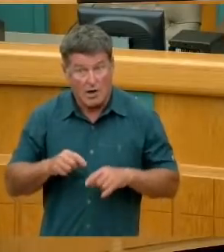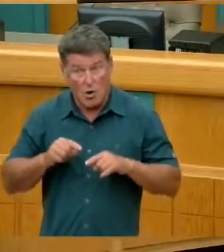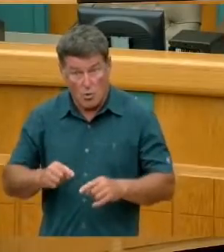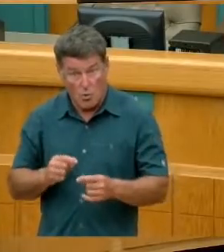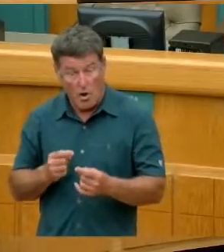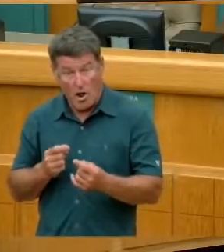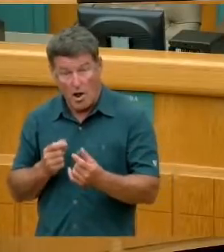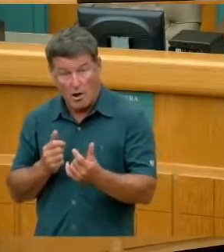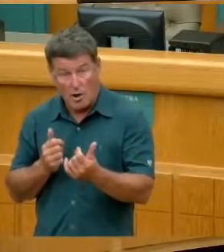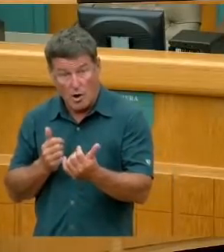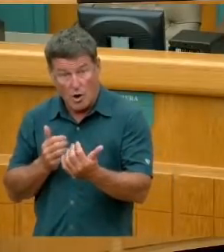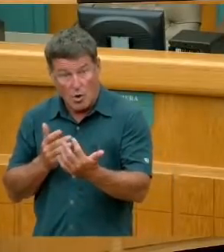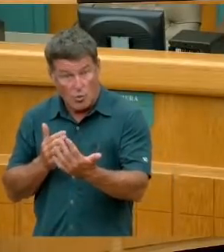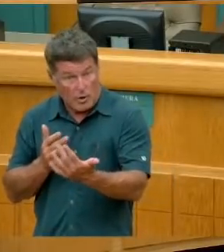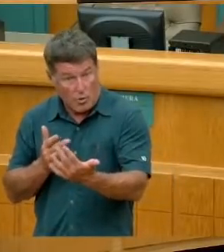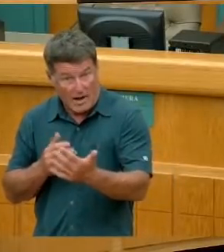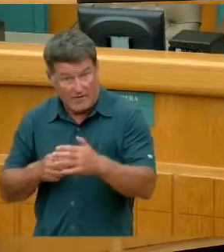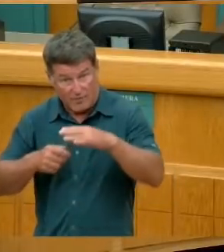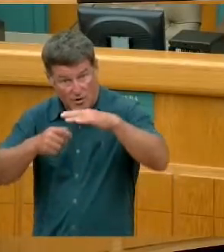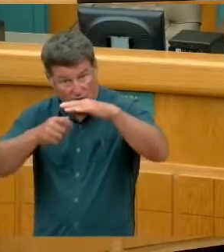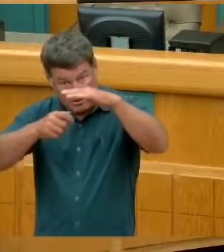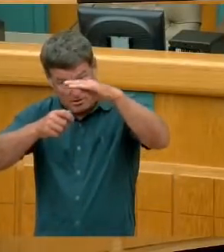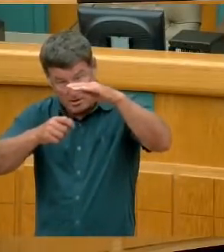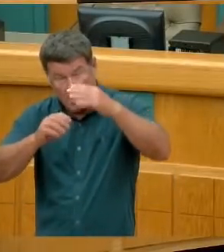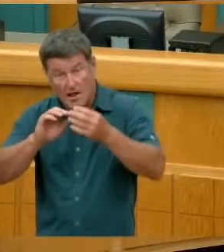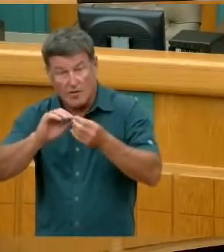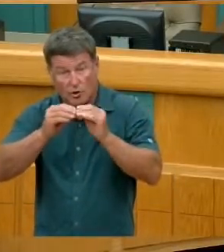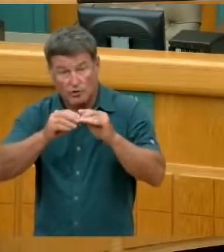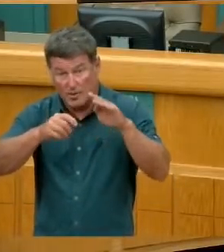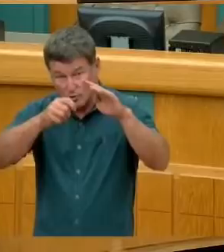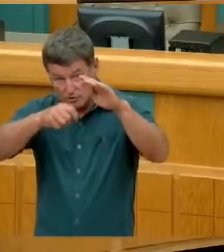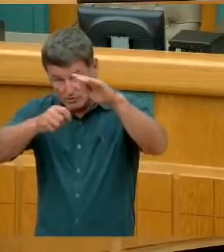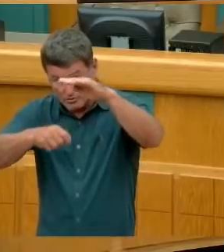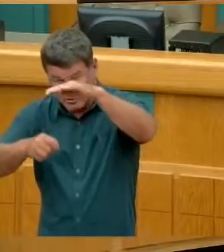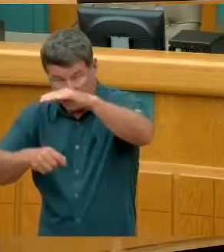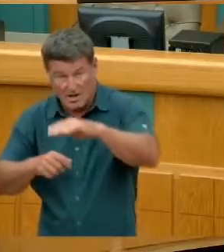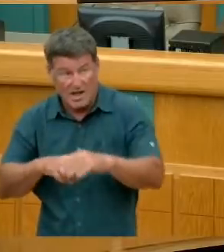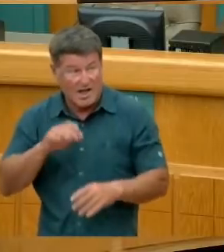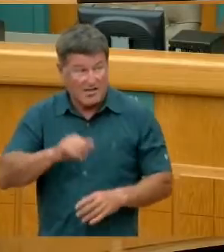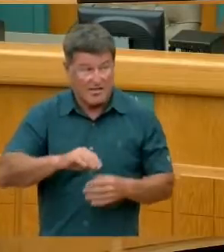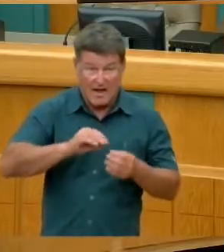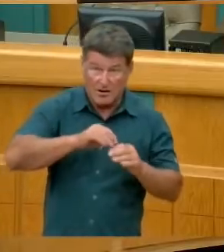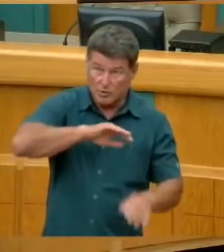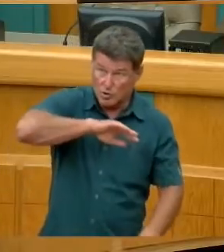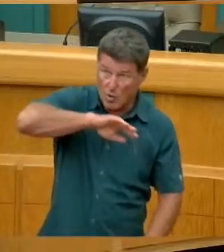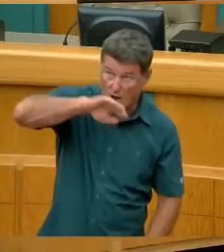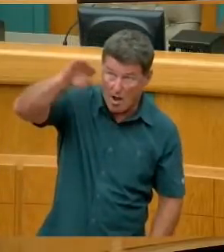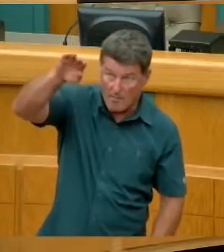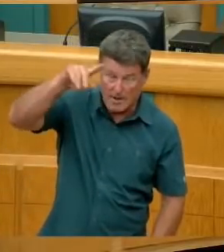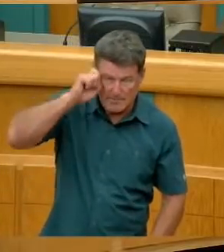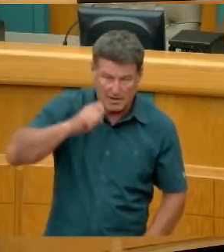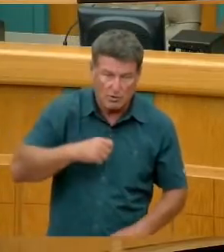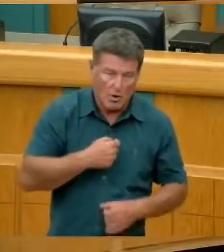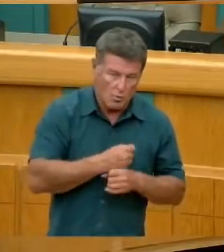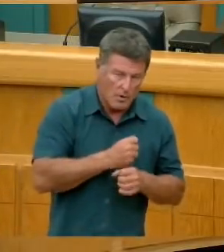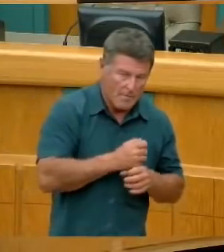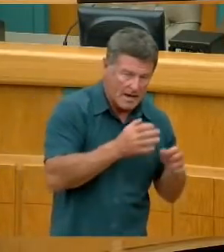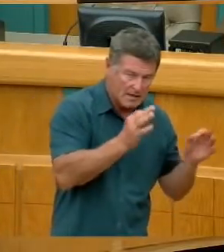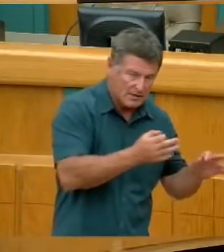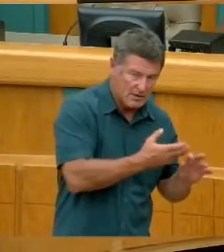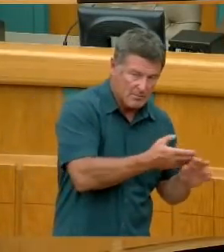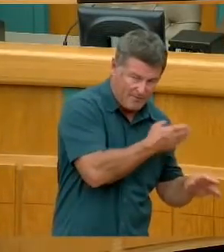And in the meantime, we are dealing with the consequences of all the earlier decisions that we've made. So even though